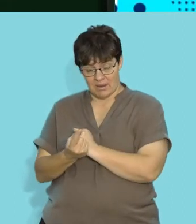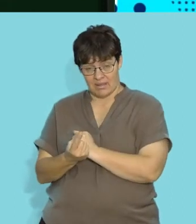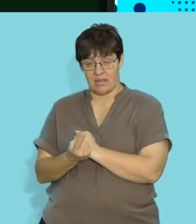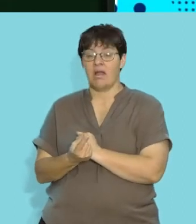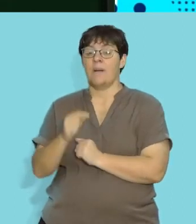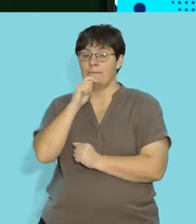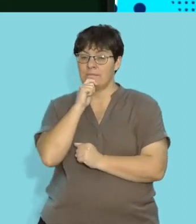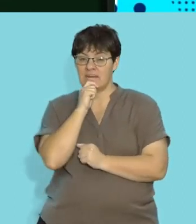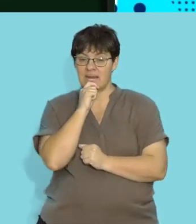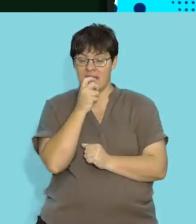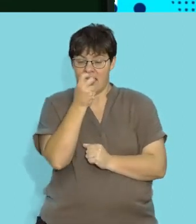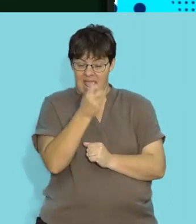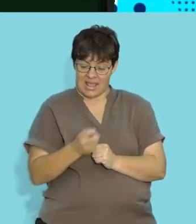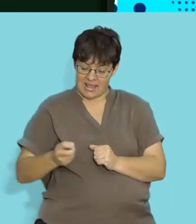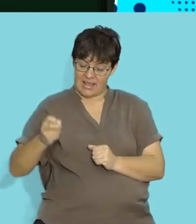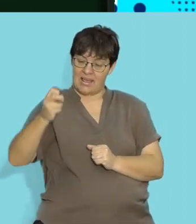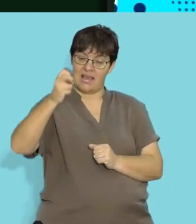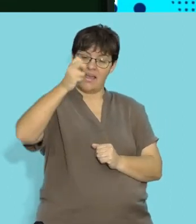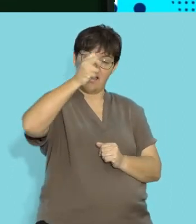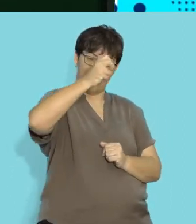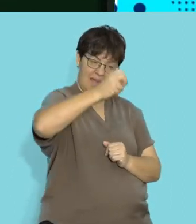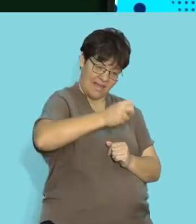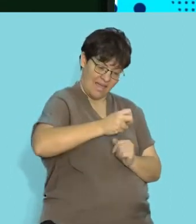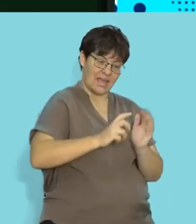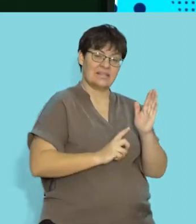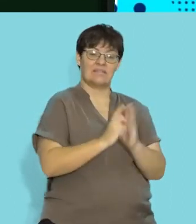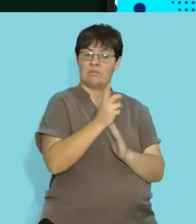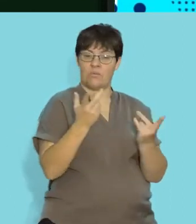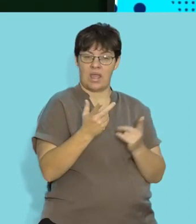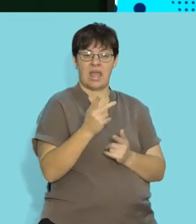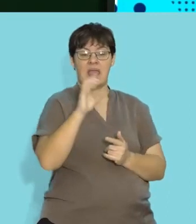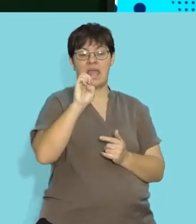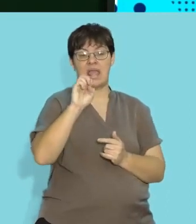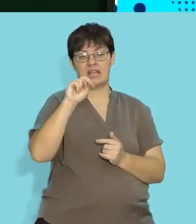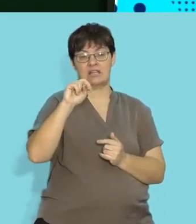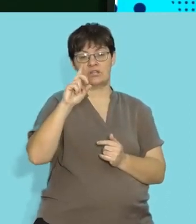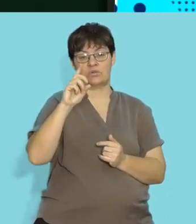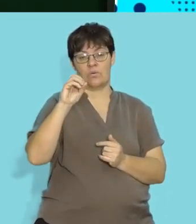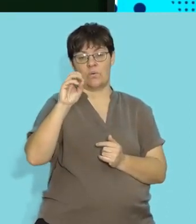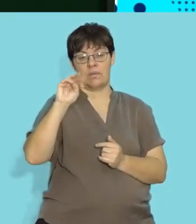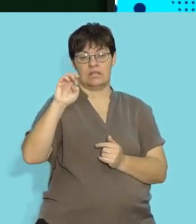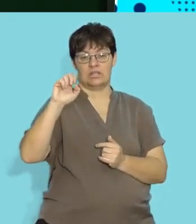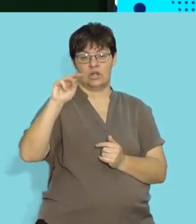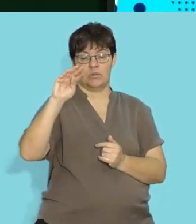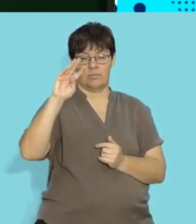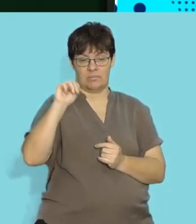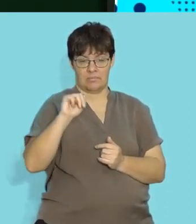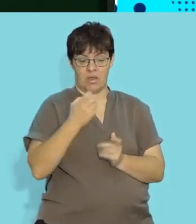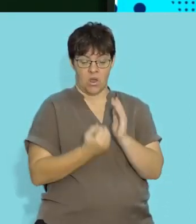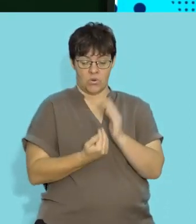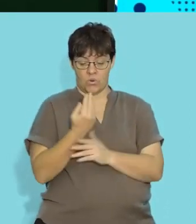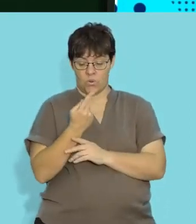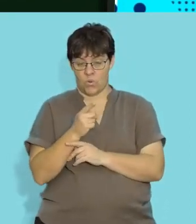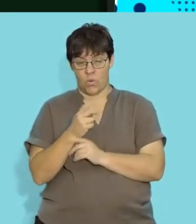place, it means that an egg will now continue its development within the endometrium. So the need for a